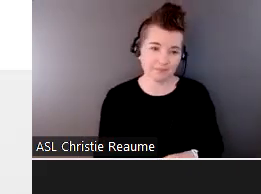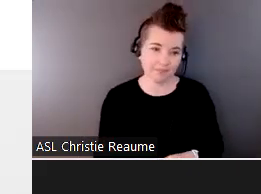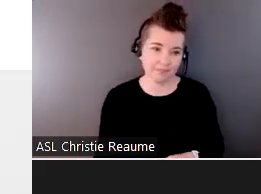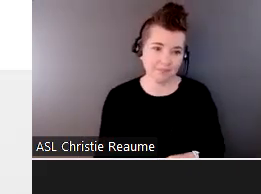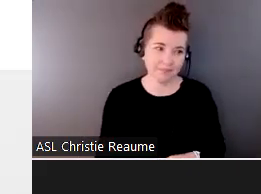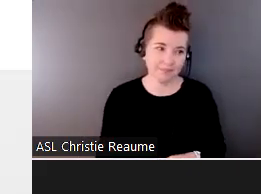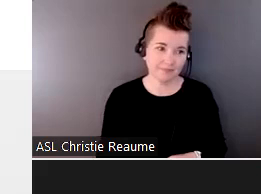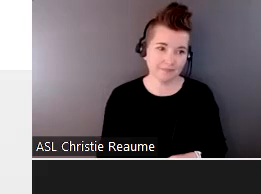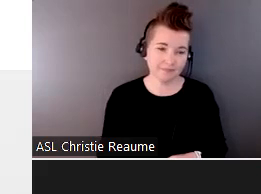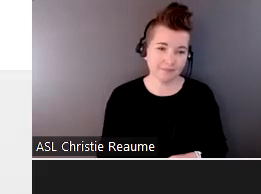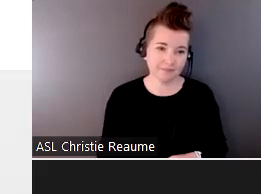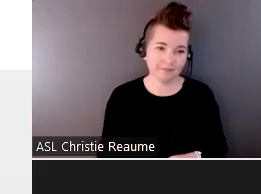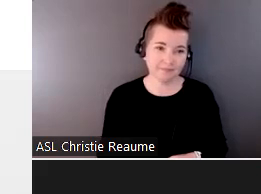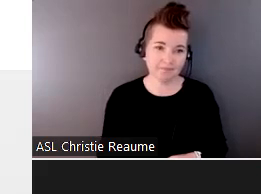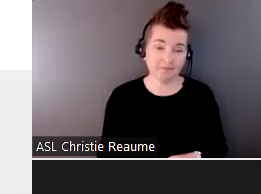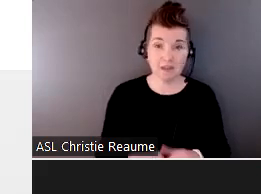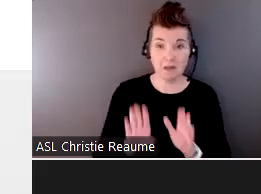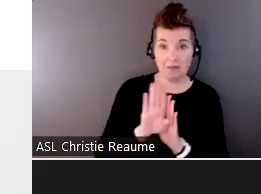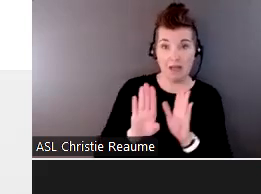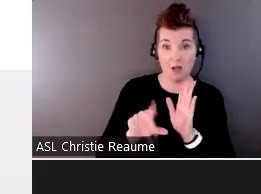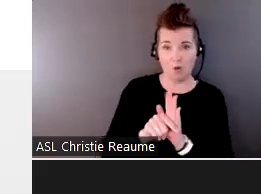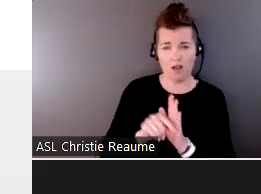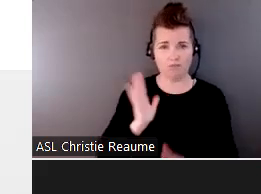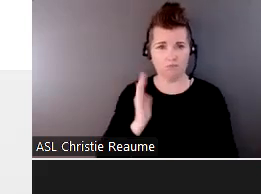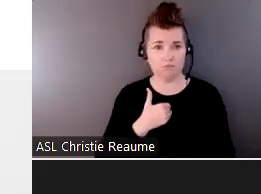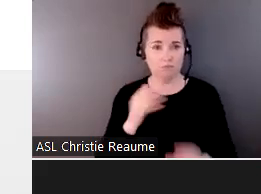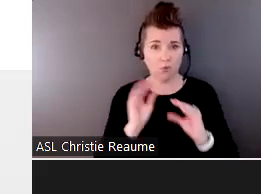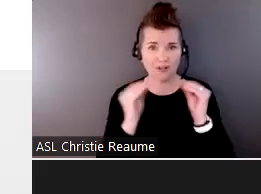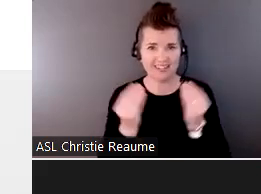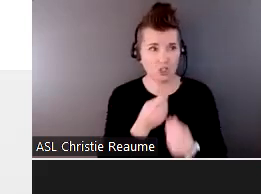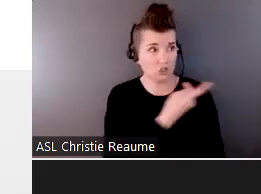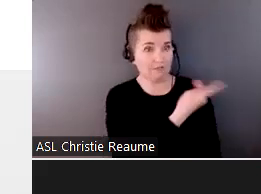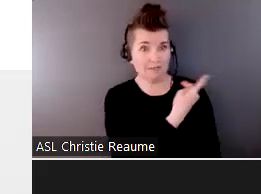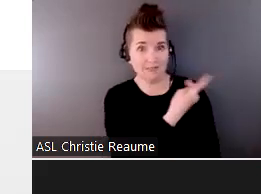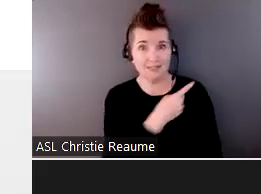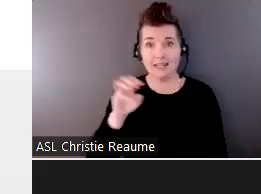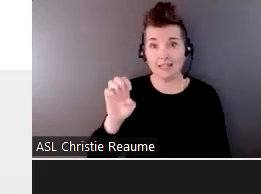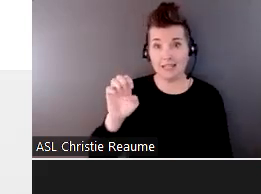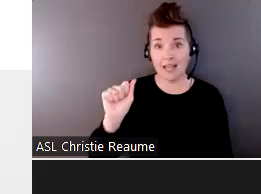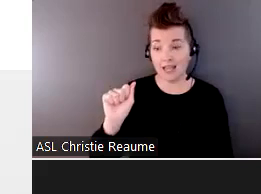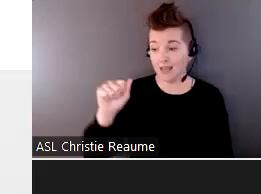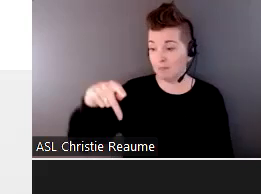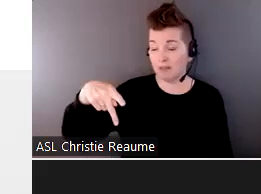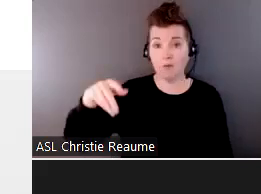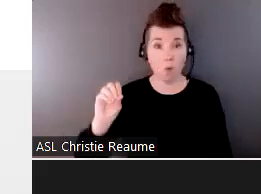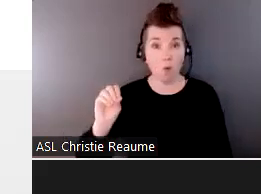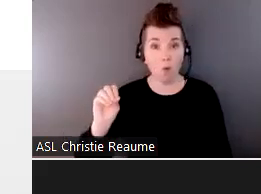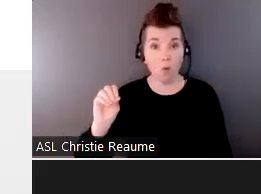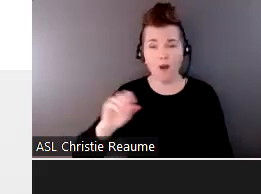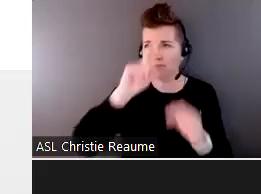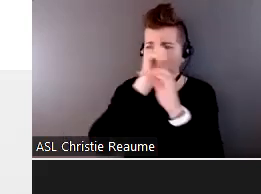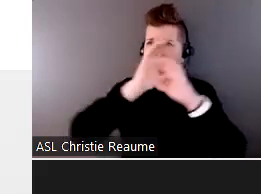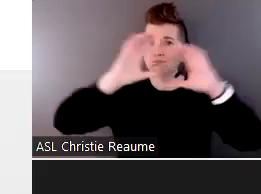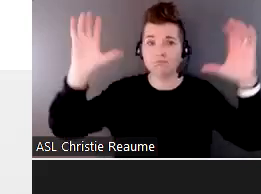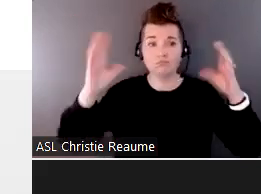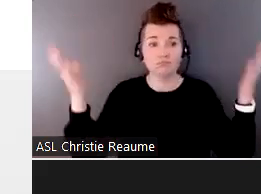so just a brief background about our organizations Elder Abuse Prevention Ontario is envisions a